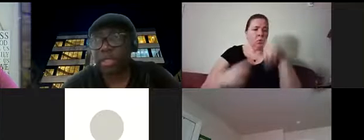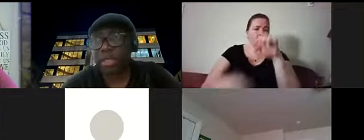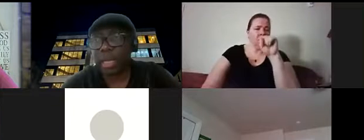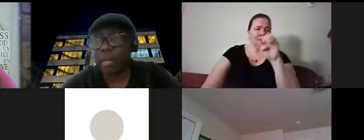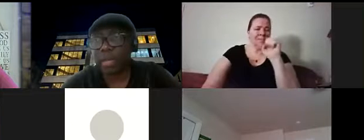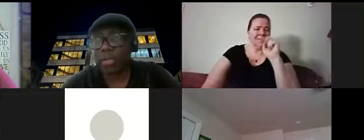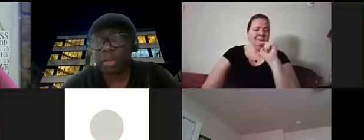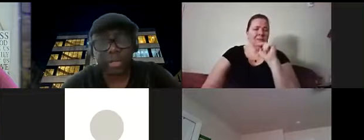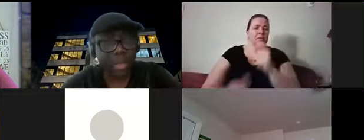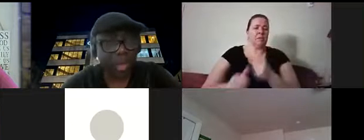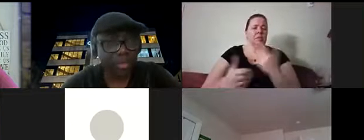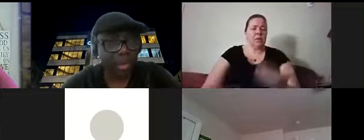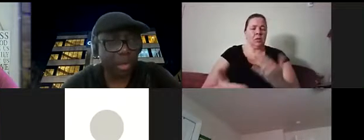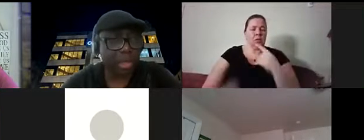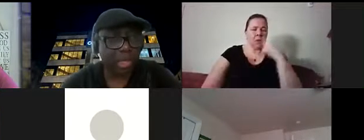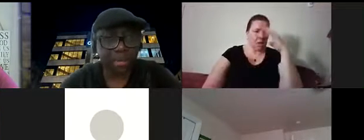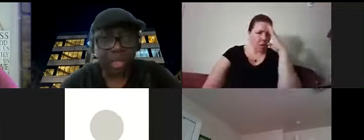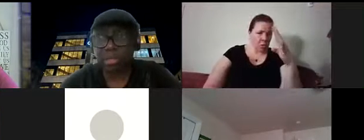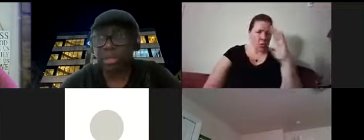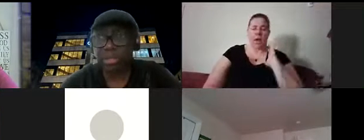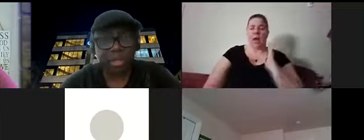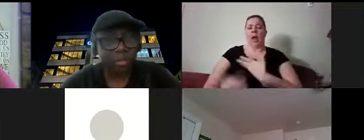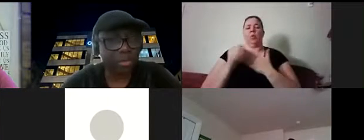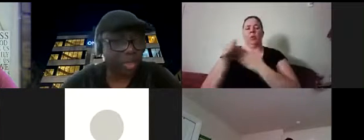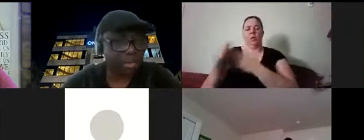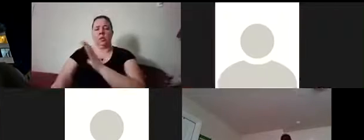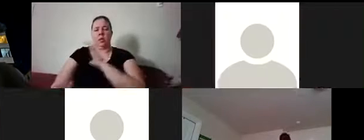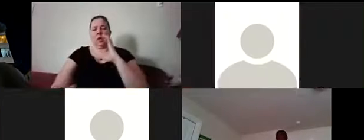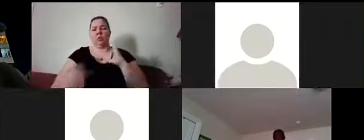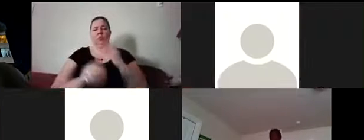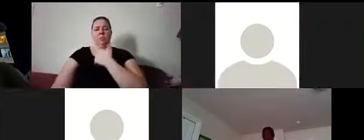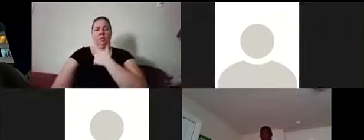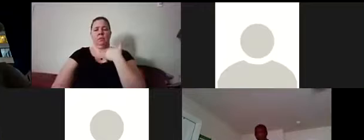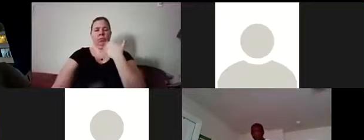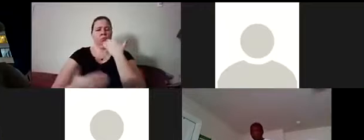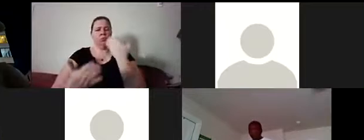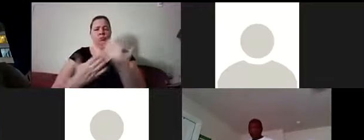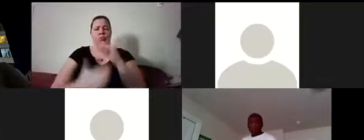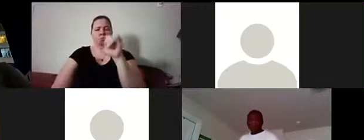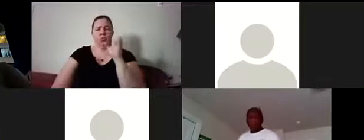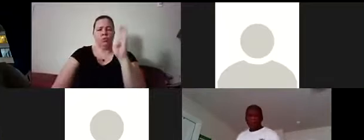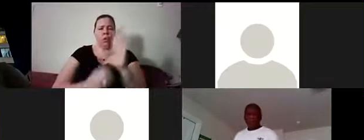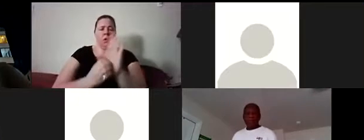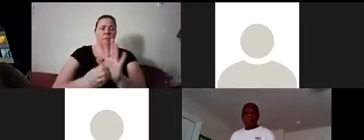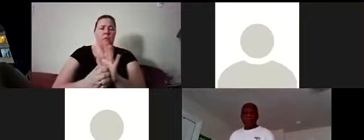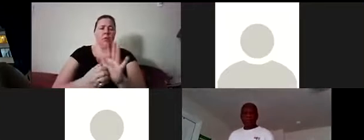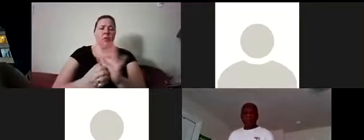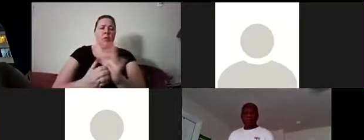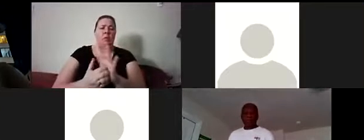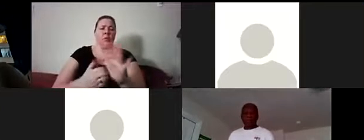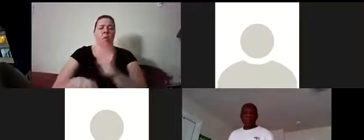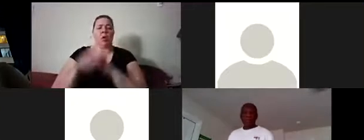see Sean is here. We always have to give a shout out to our Leadership Council members because they do such a great job, okay? Being at all the webinars all the